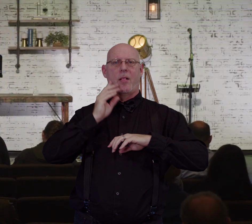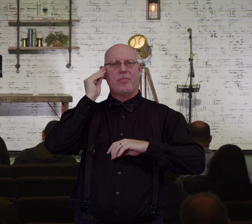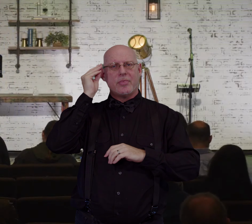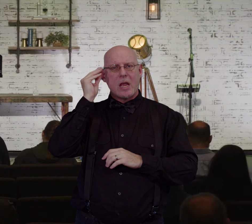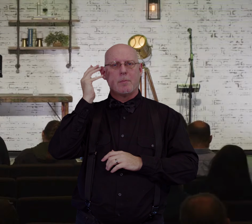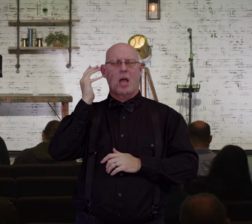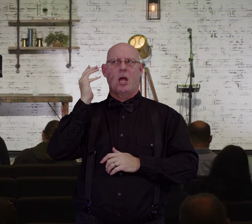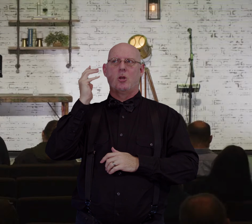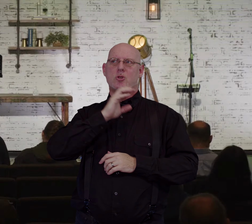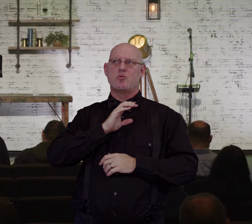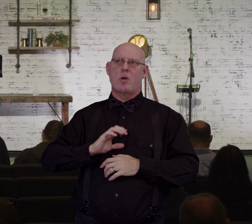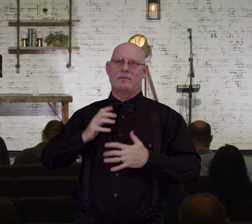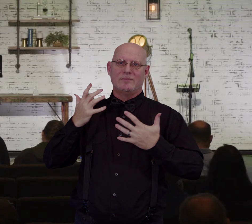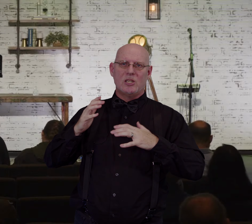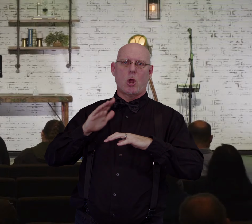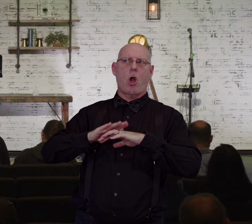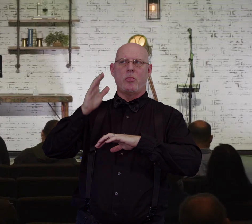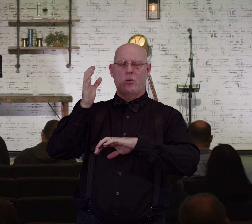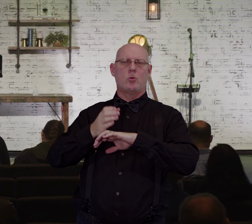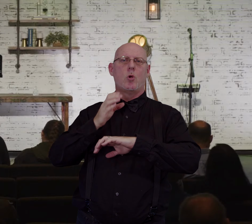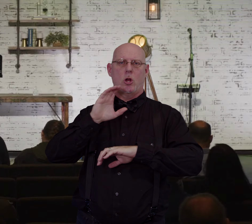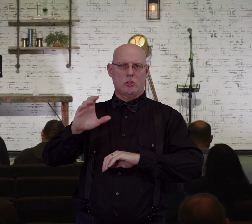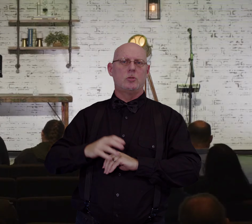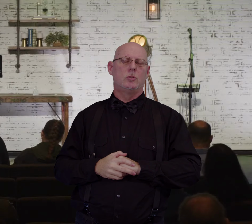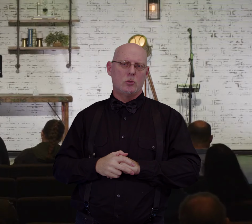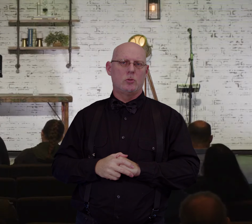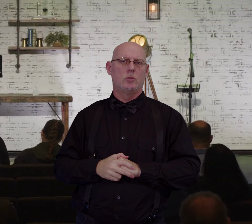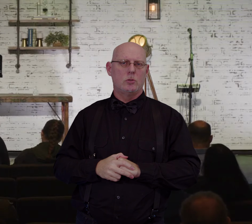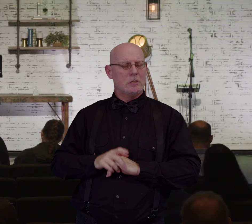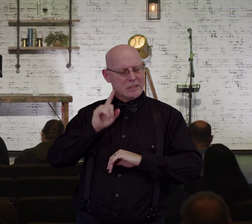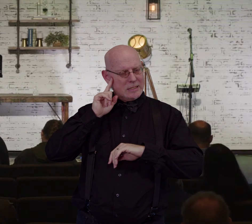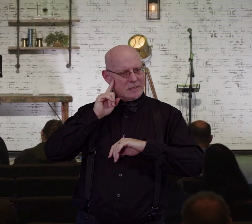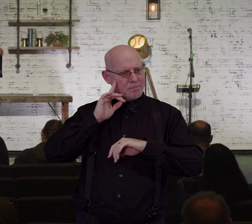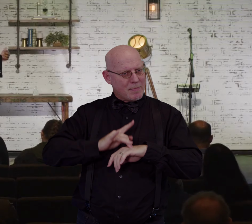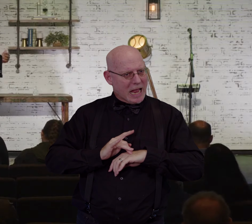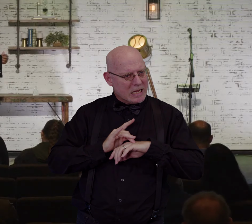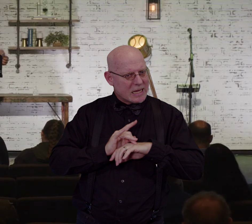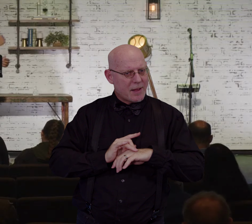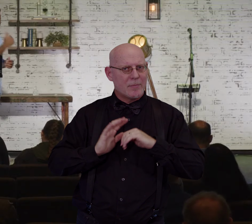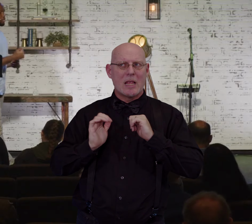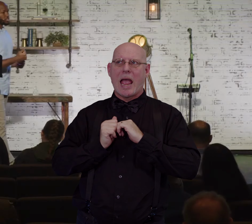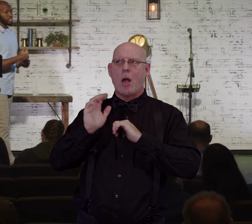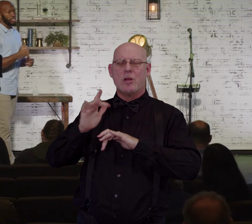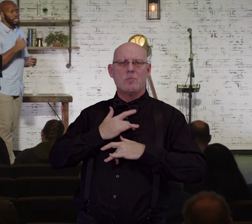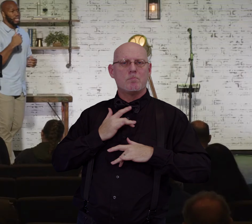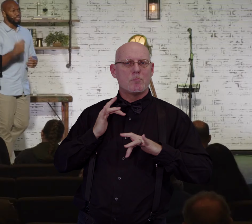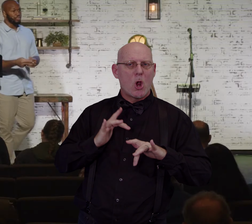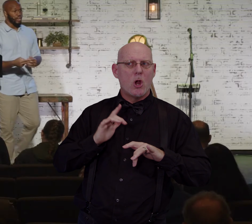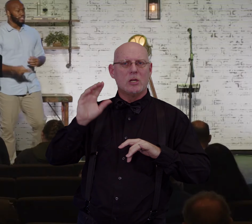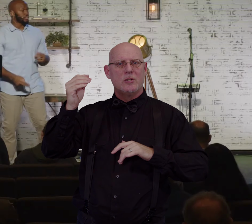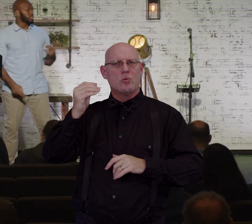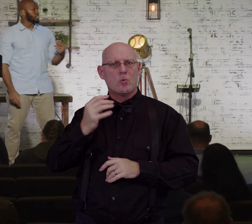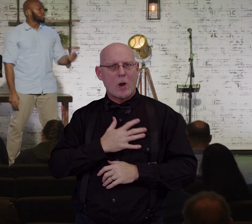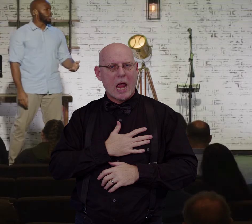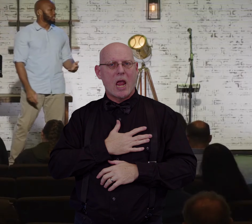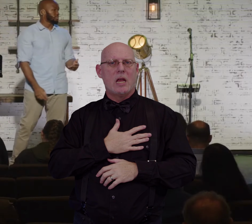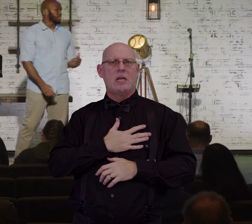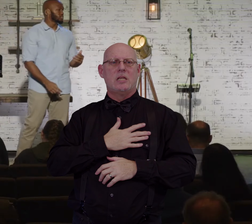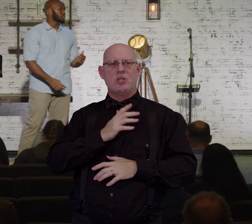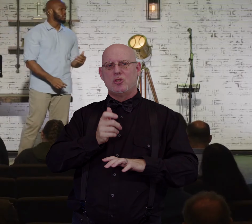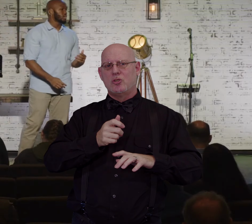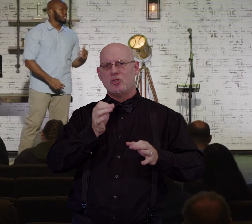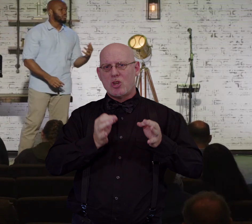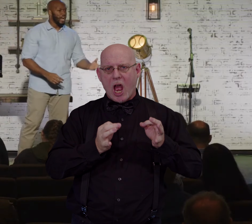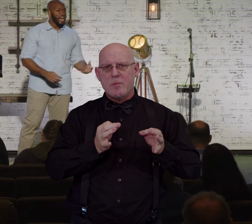about what Christ did upon the cross. Meditate on how his mercy, his grace, his